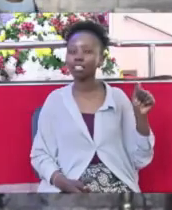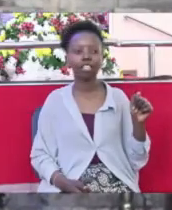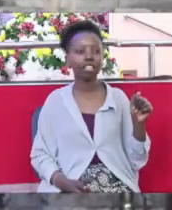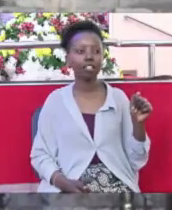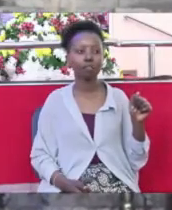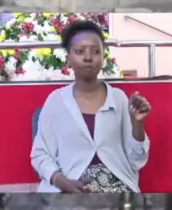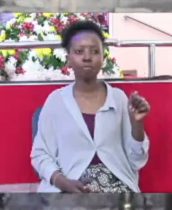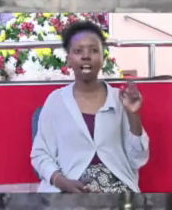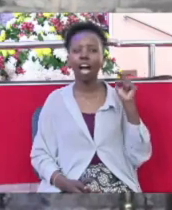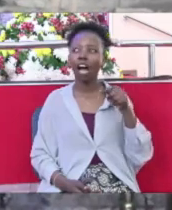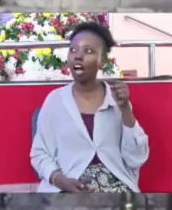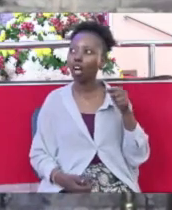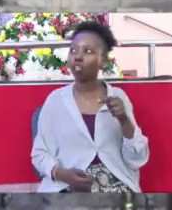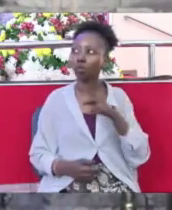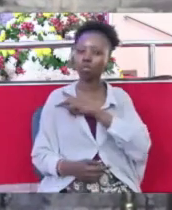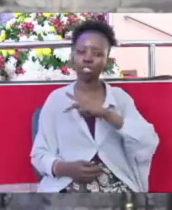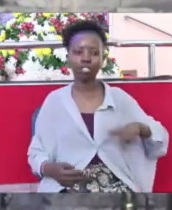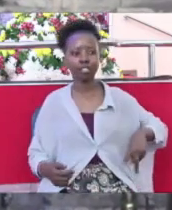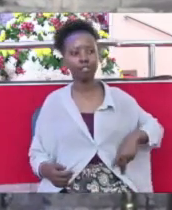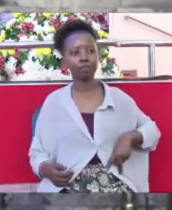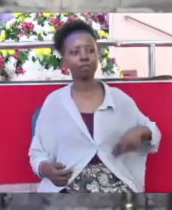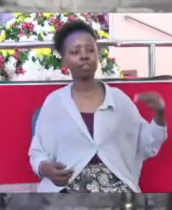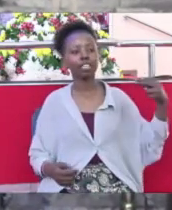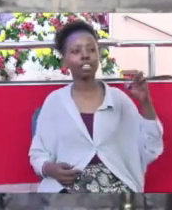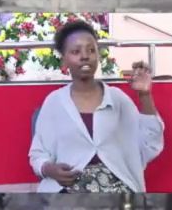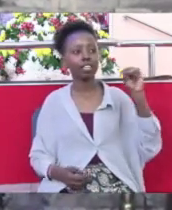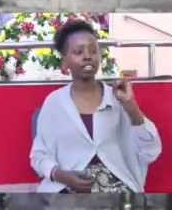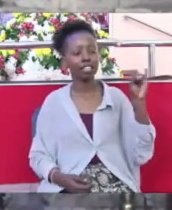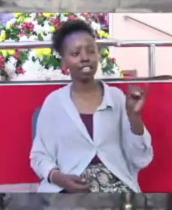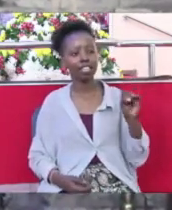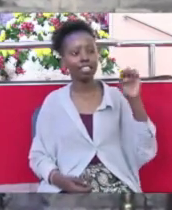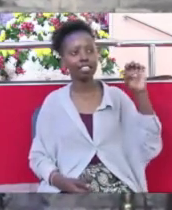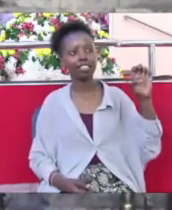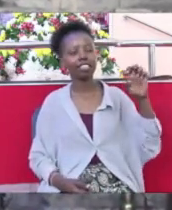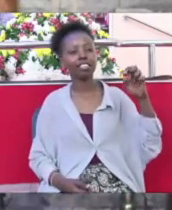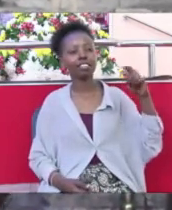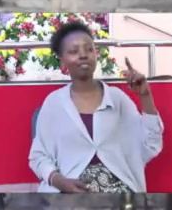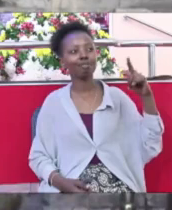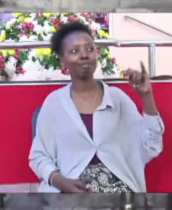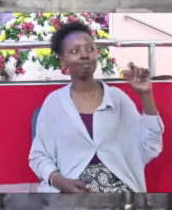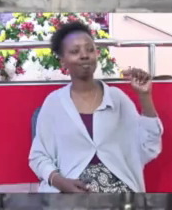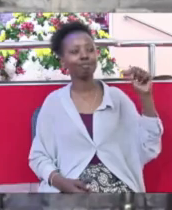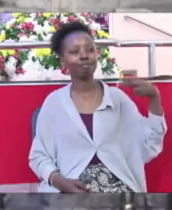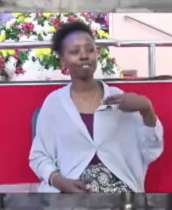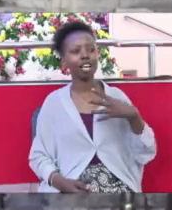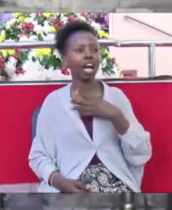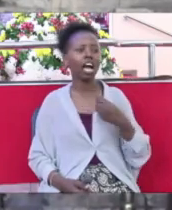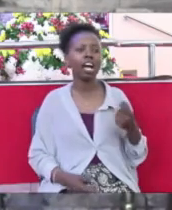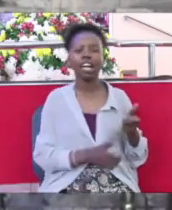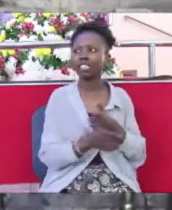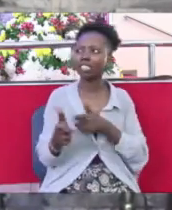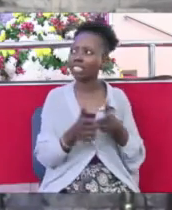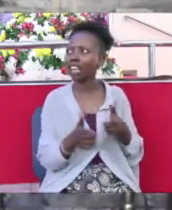King Hezekiah. Walikuwa wanamshtua mfalme Hezekiah. And the army of the Israelites were trembling with fear. Na jeshi la Israeli